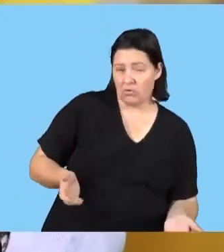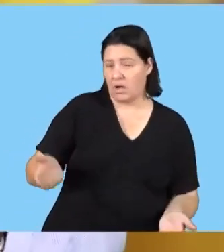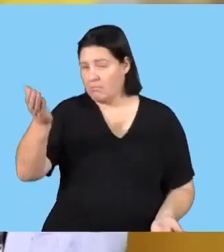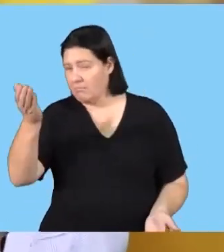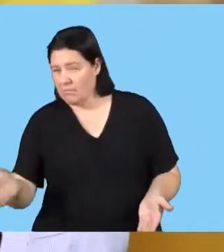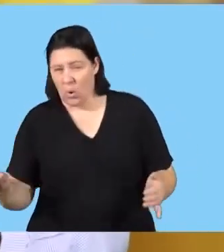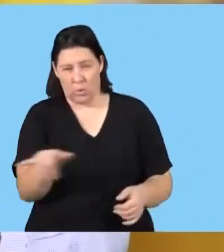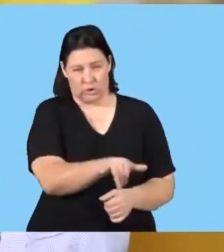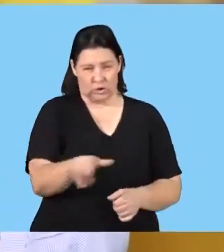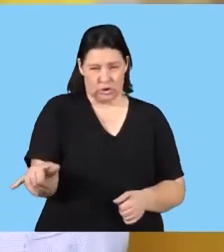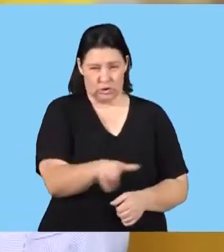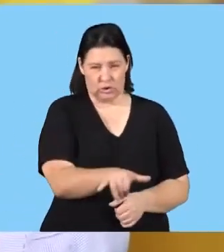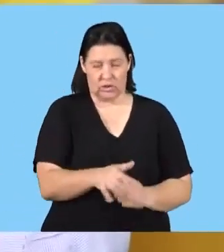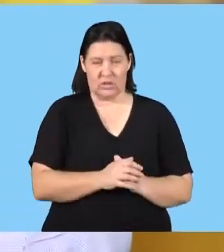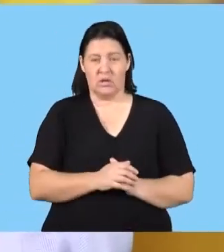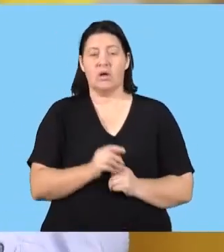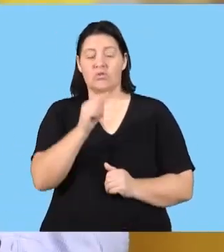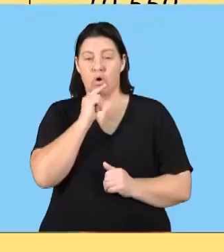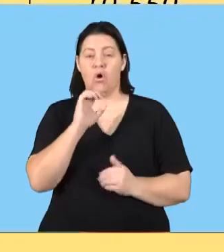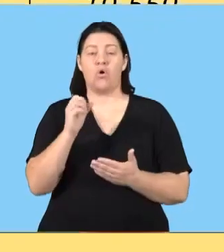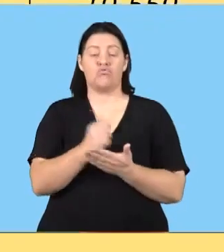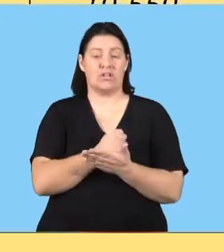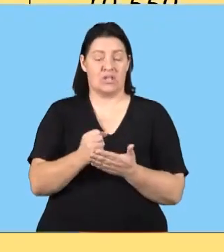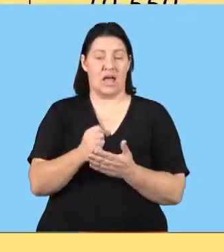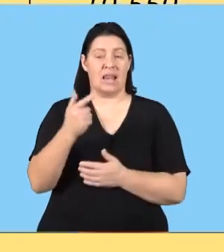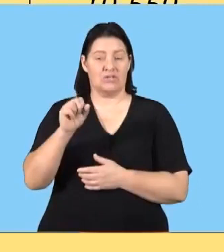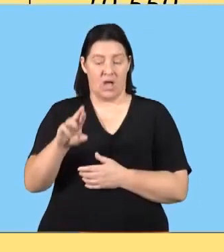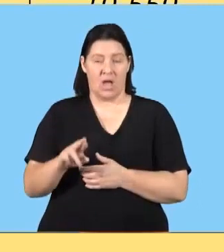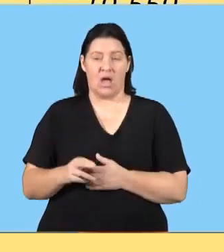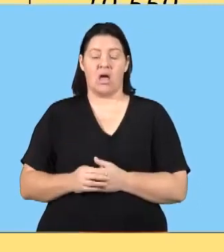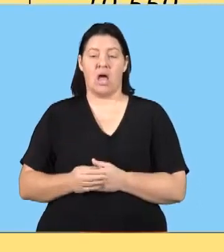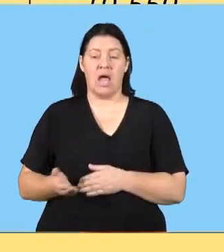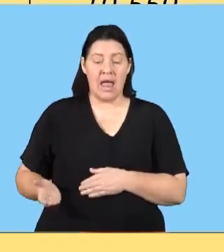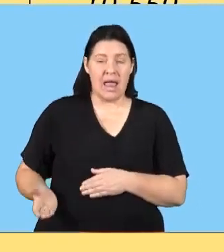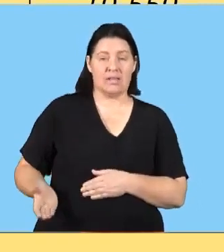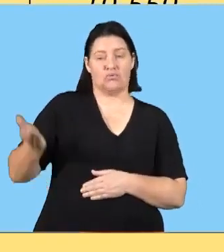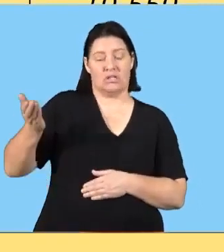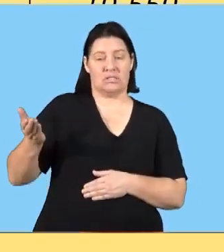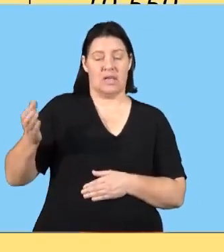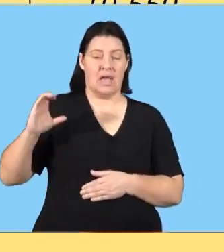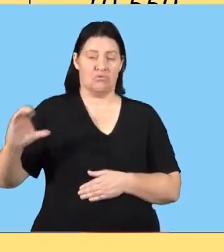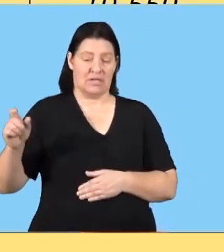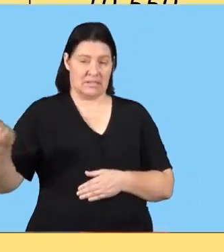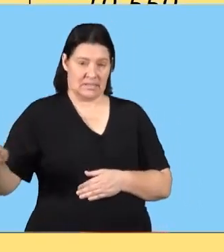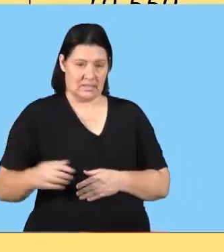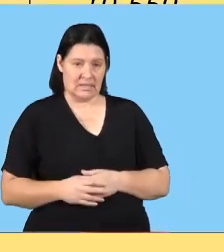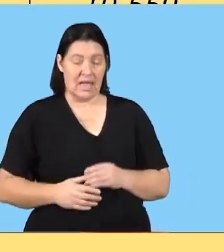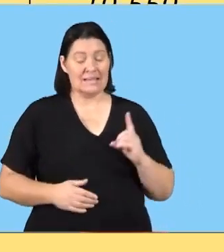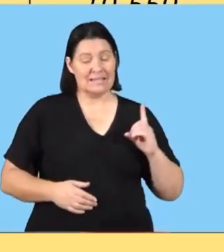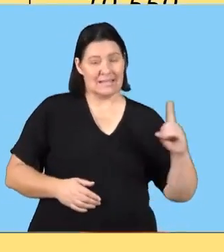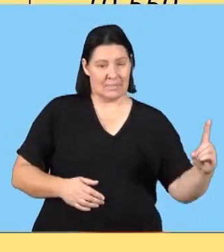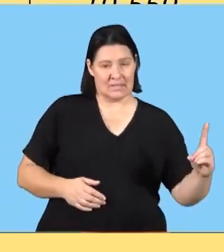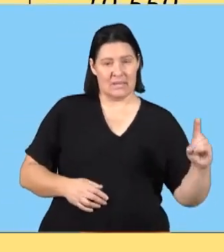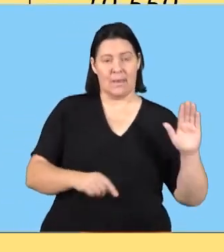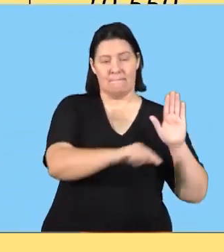side does it decrease. Your creditors ledger increases on the credit side, so you have a plus here, and on the